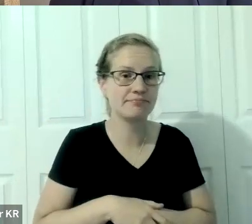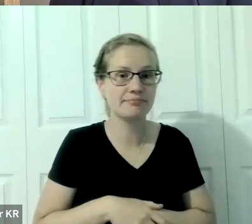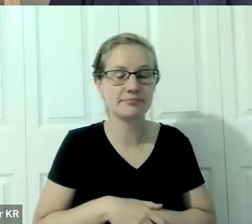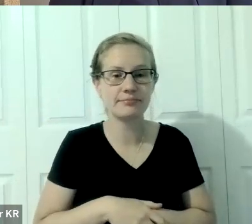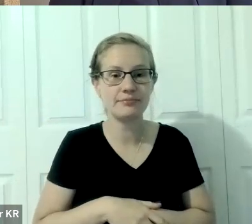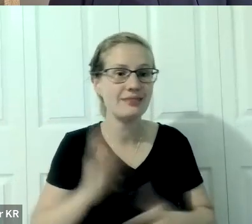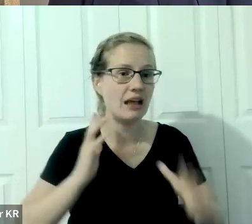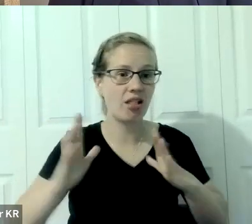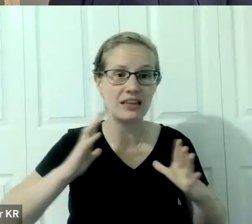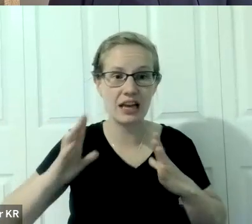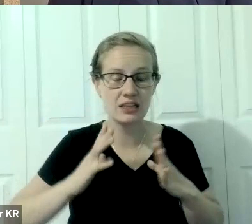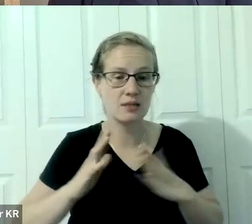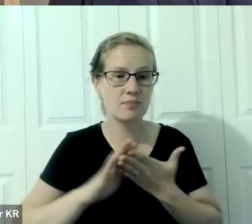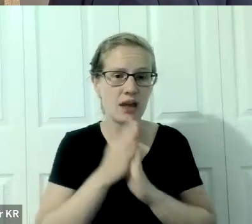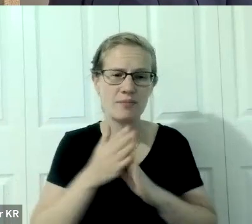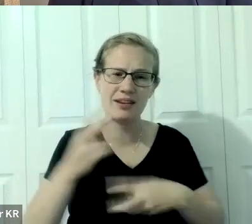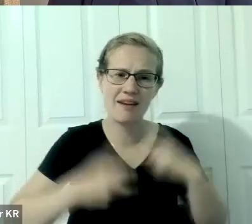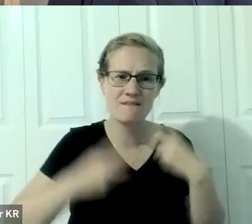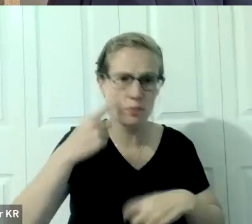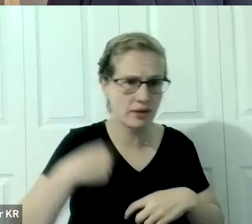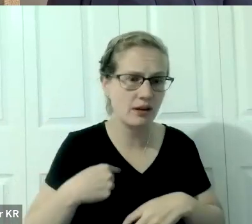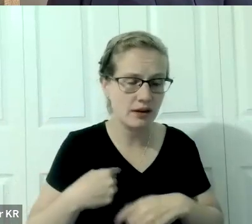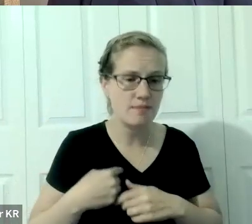The holidays become very difficult for me.